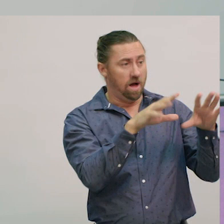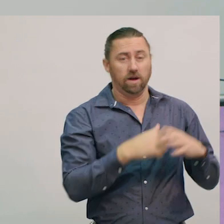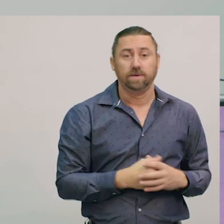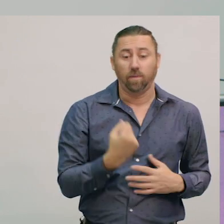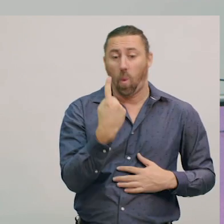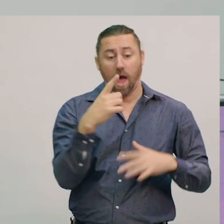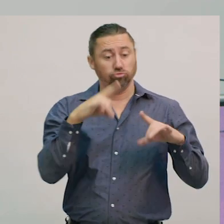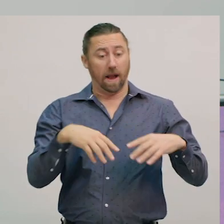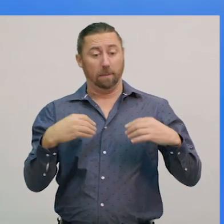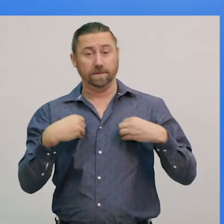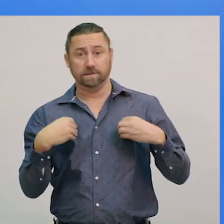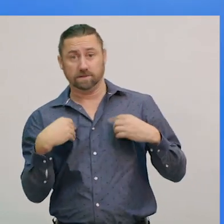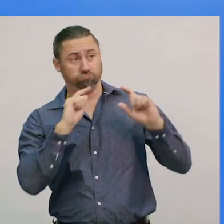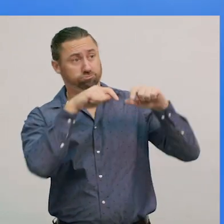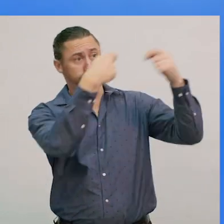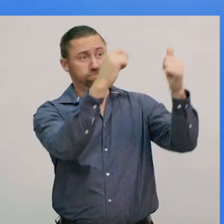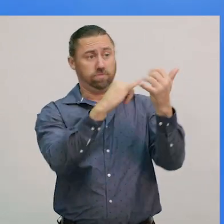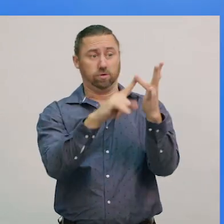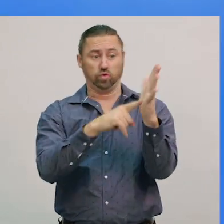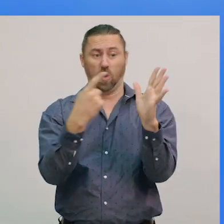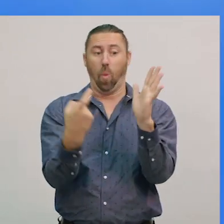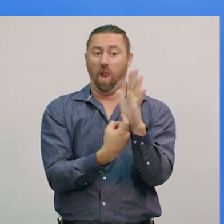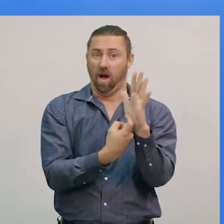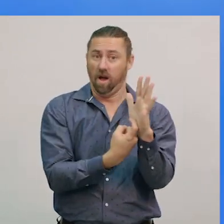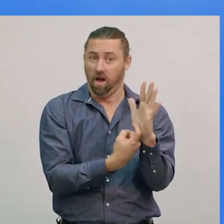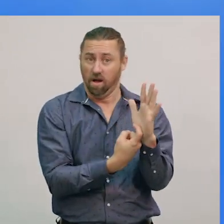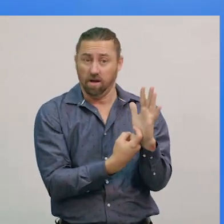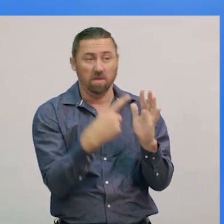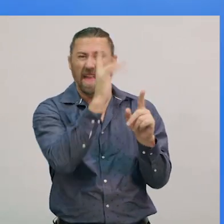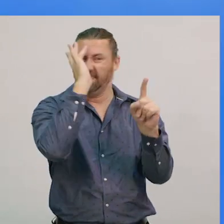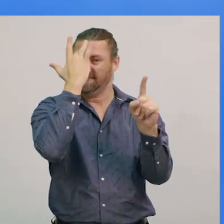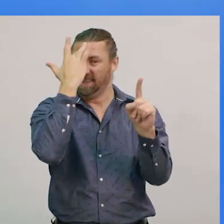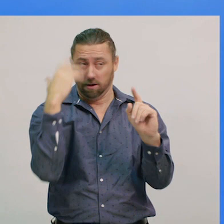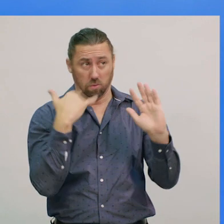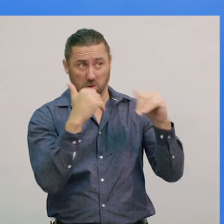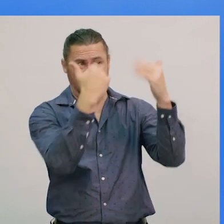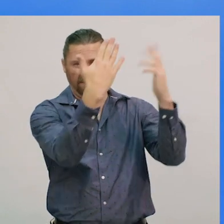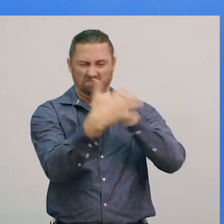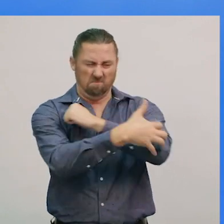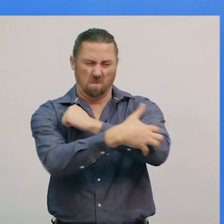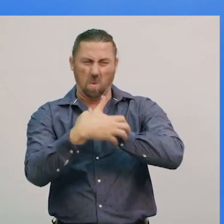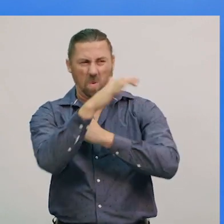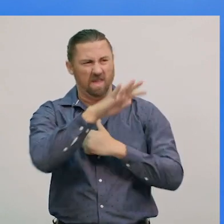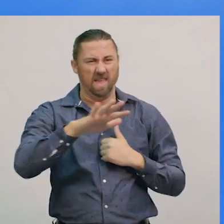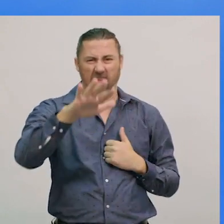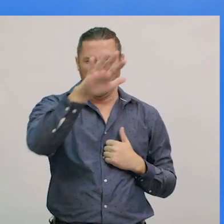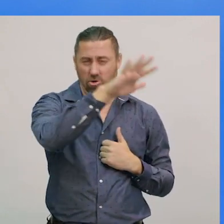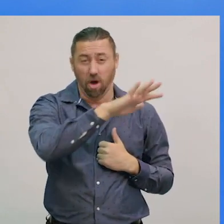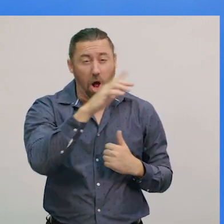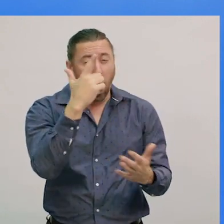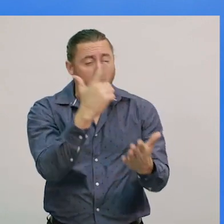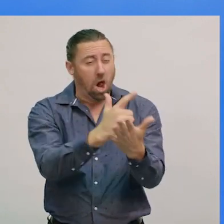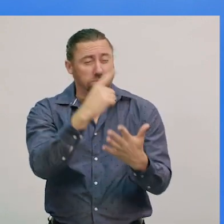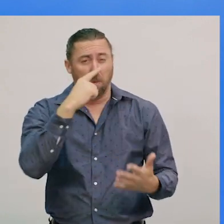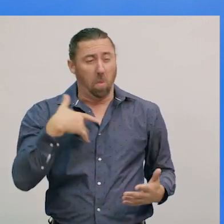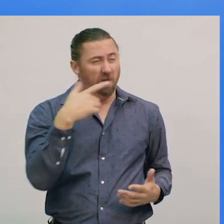provides solar lights to people living in these less developed cities in India. These are very highly populated areas